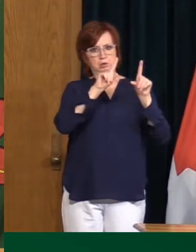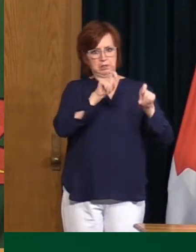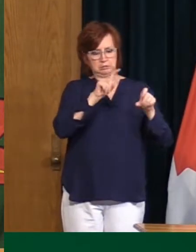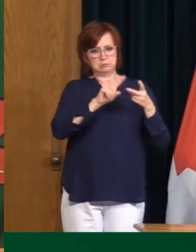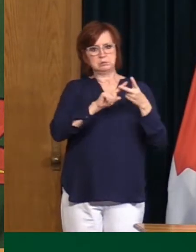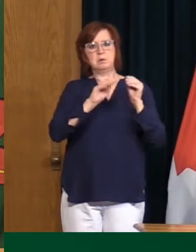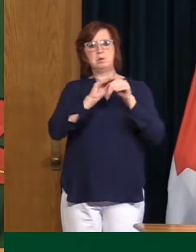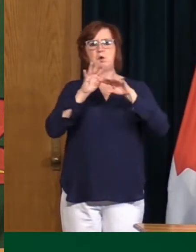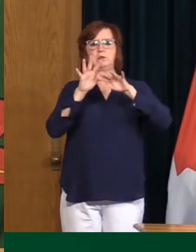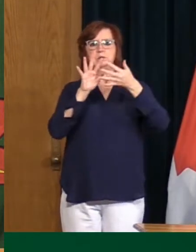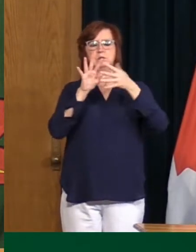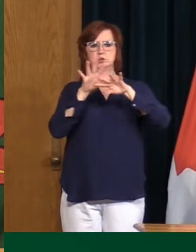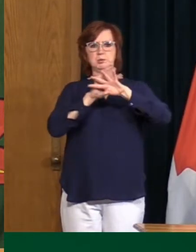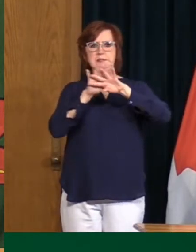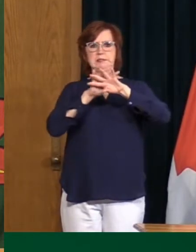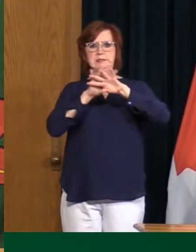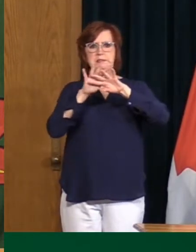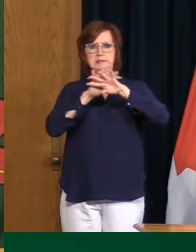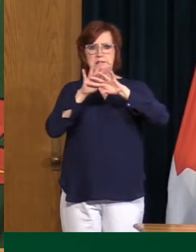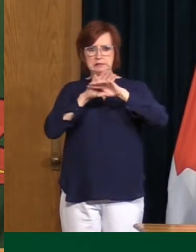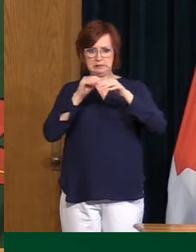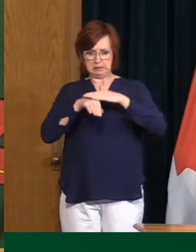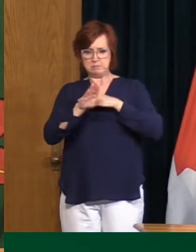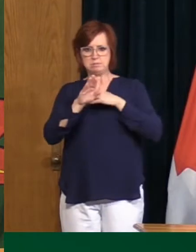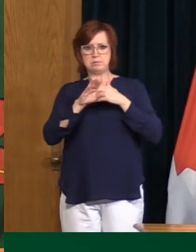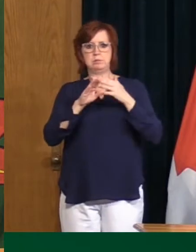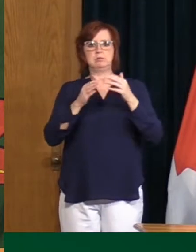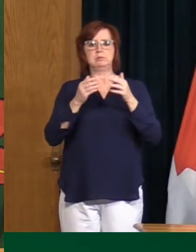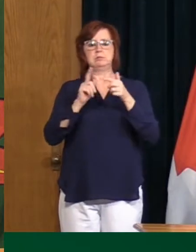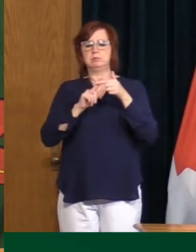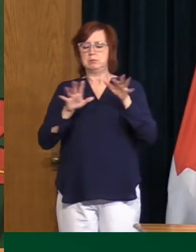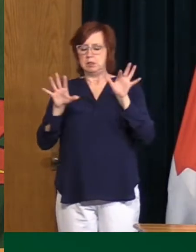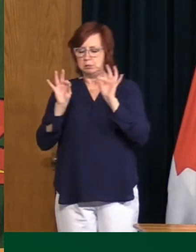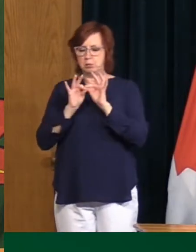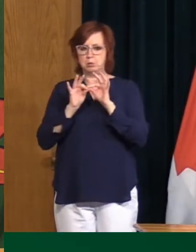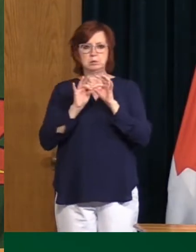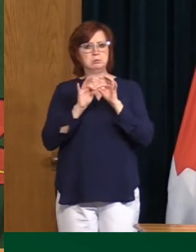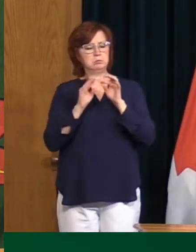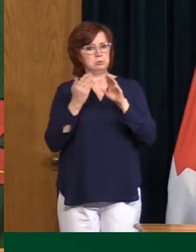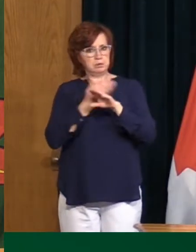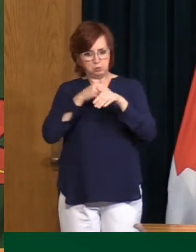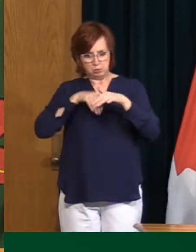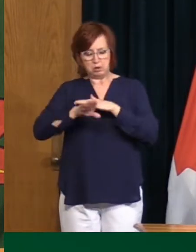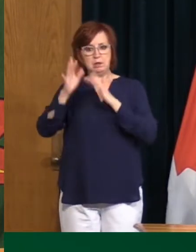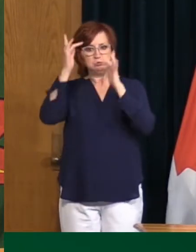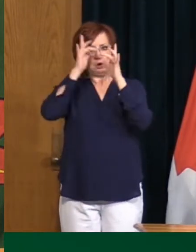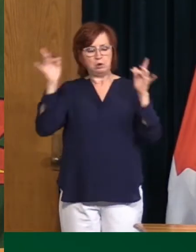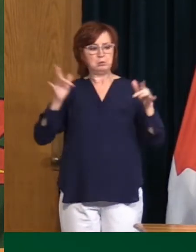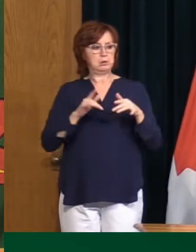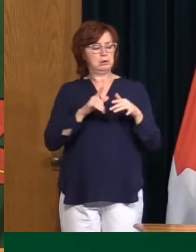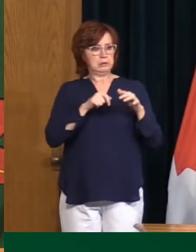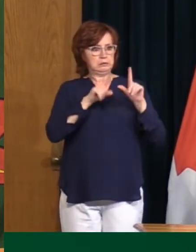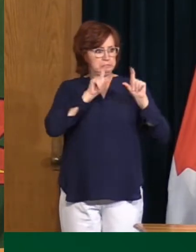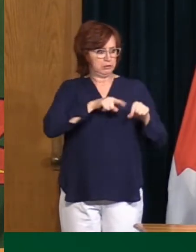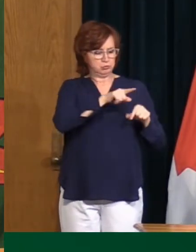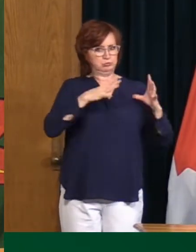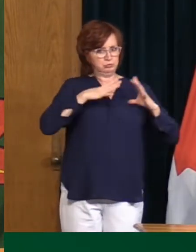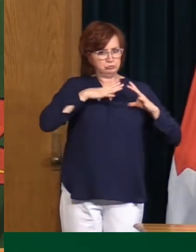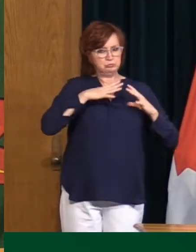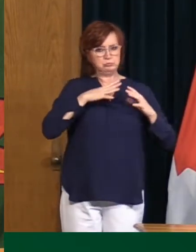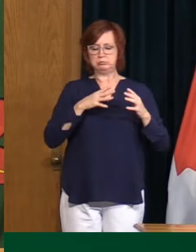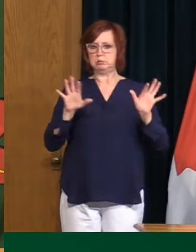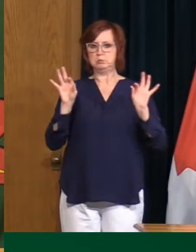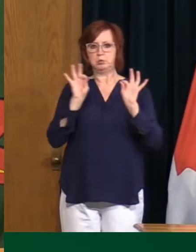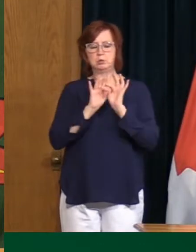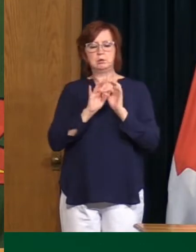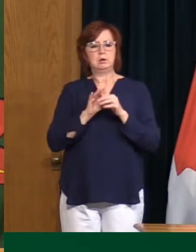which is a critical component of keeping those who enter our facility safe. And like other businesses across the province adding these measures, you